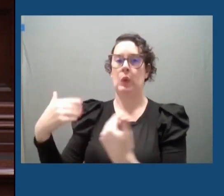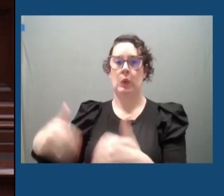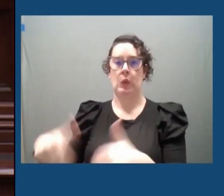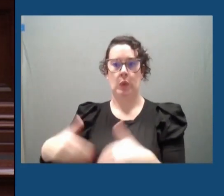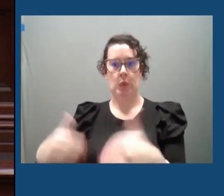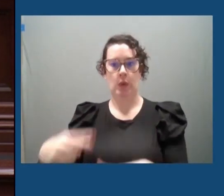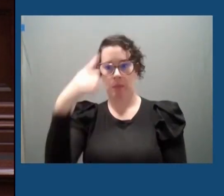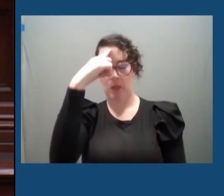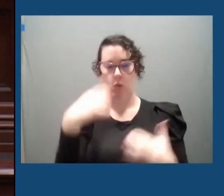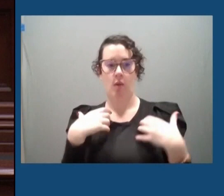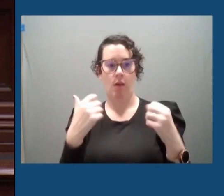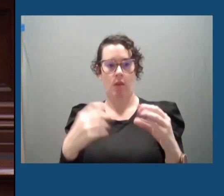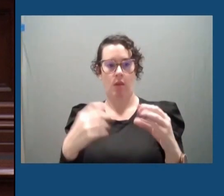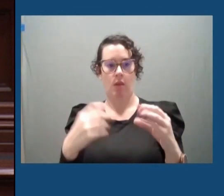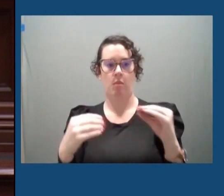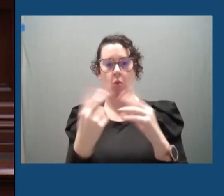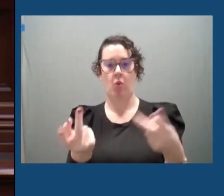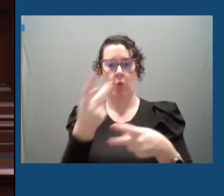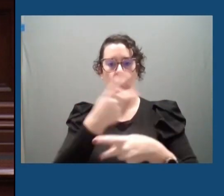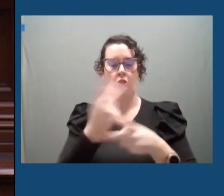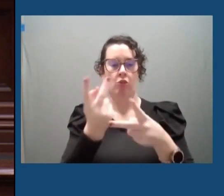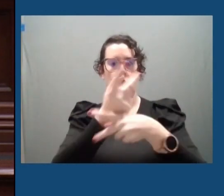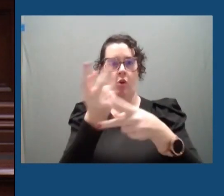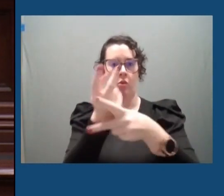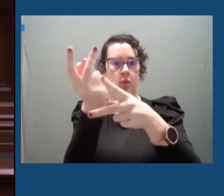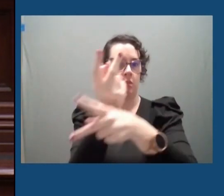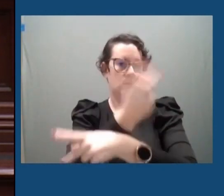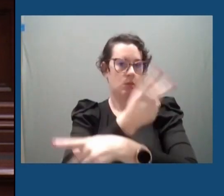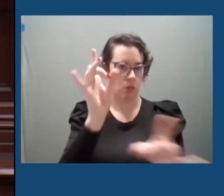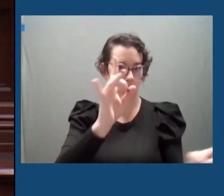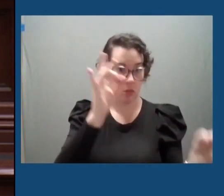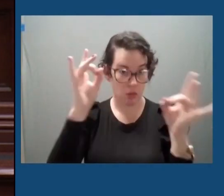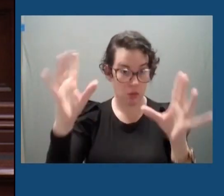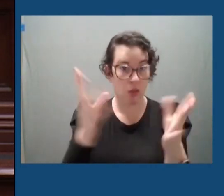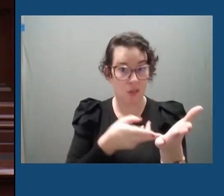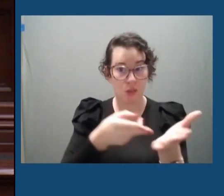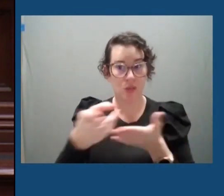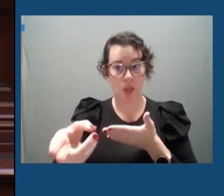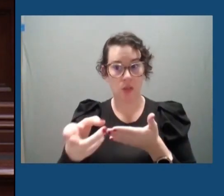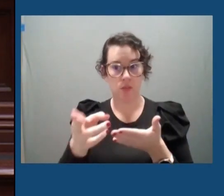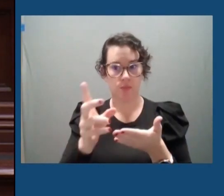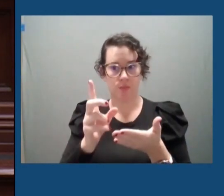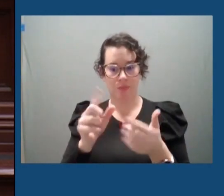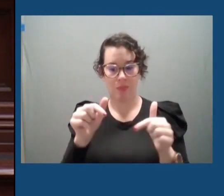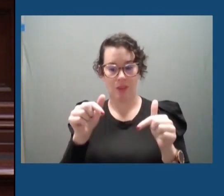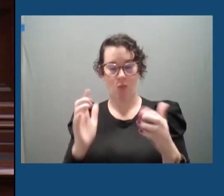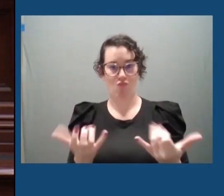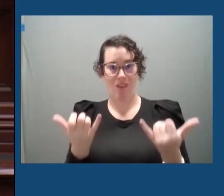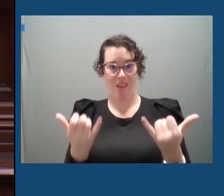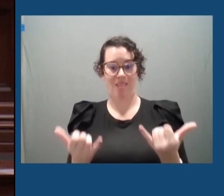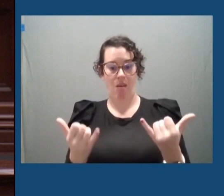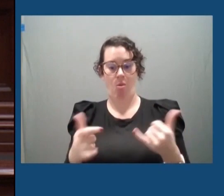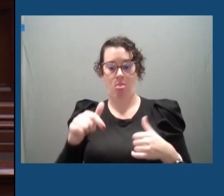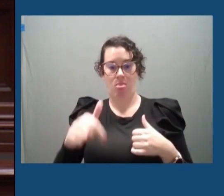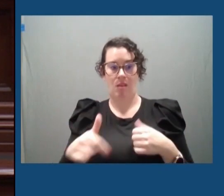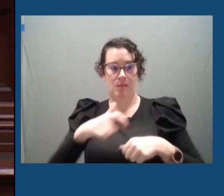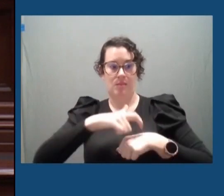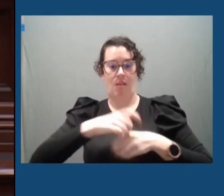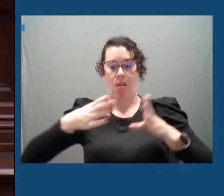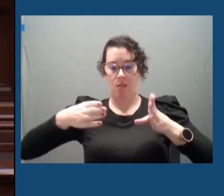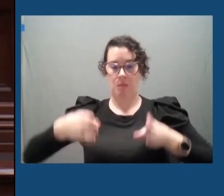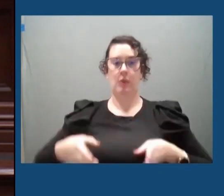Make no mistake, this is the defining challenge of our time. And that's why